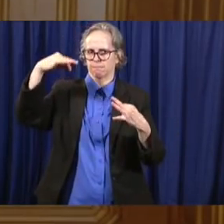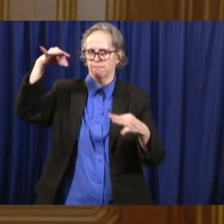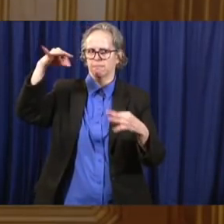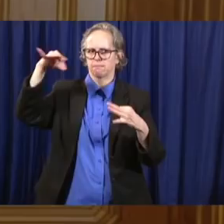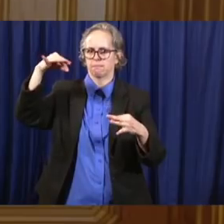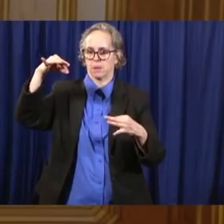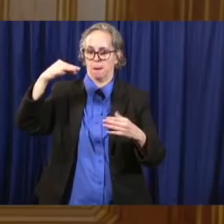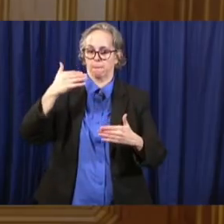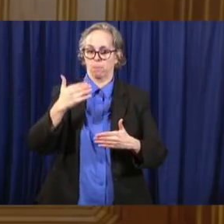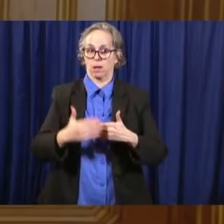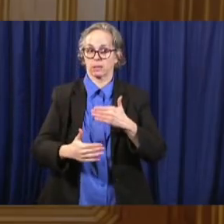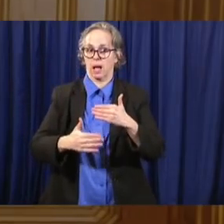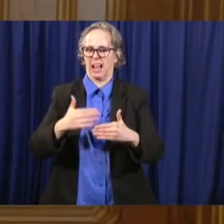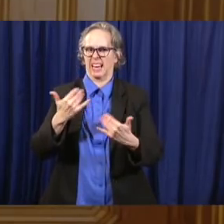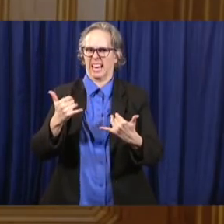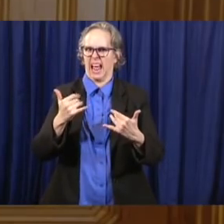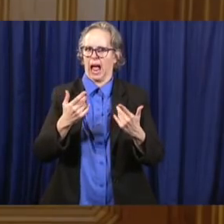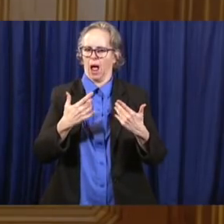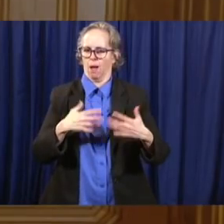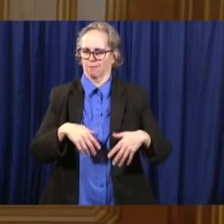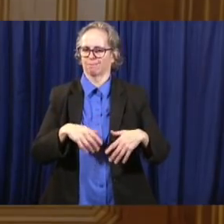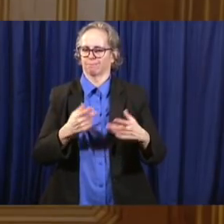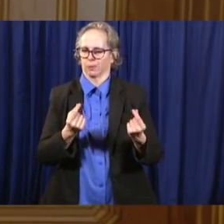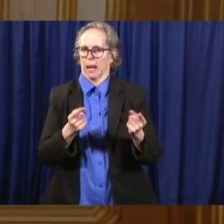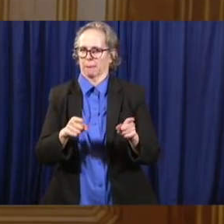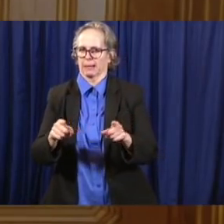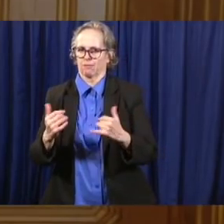now taking place. Thank you.